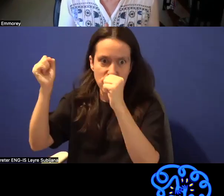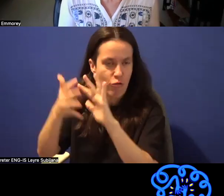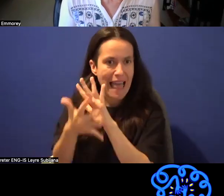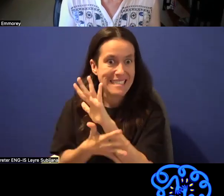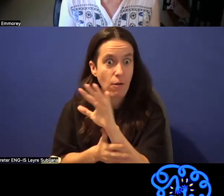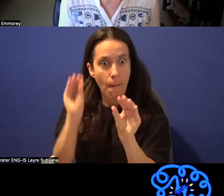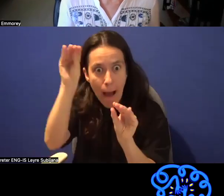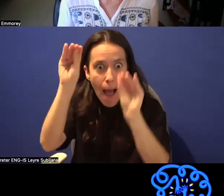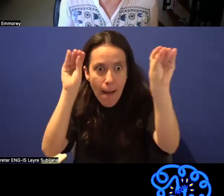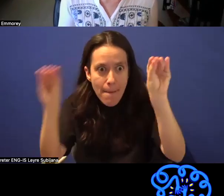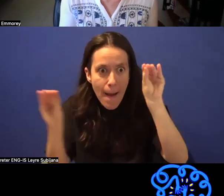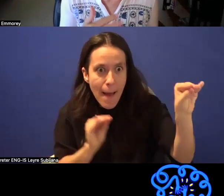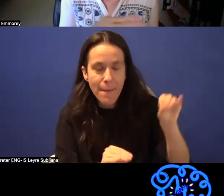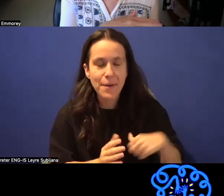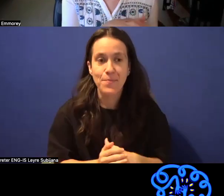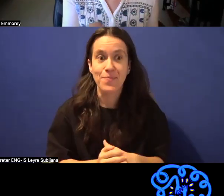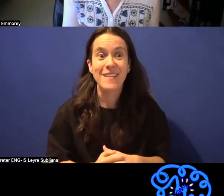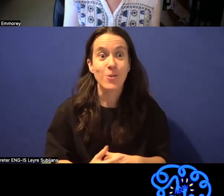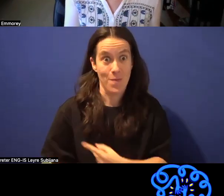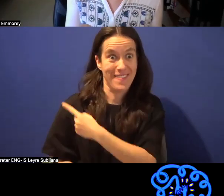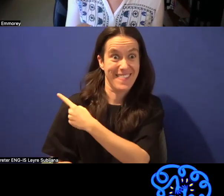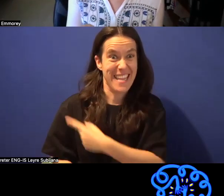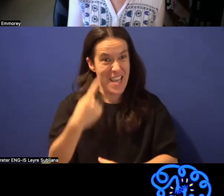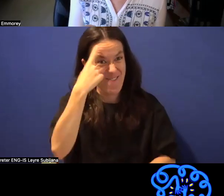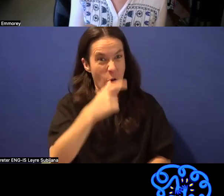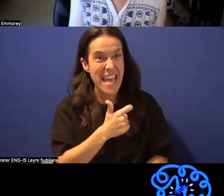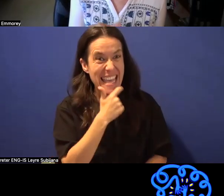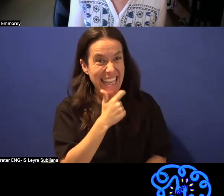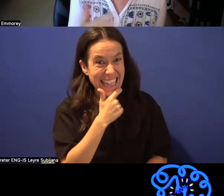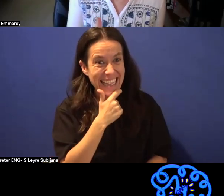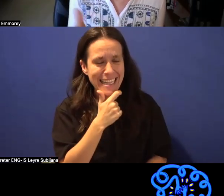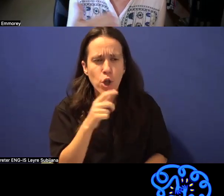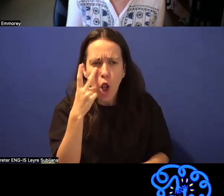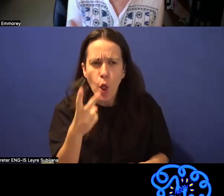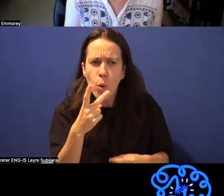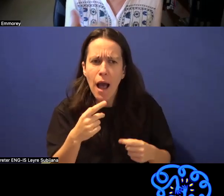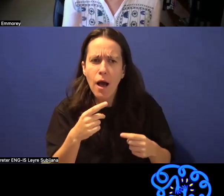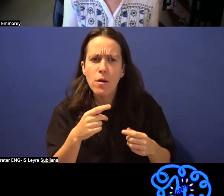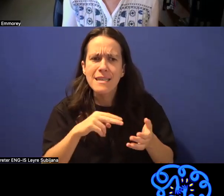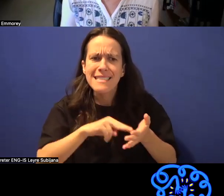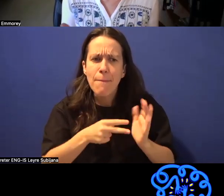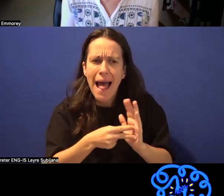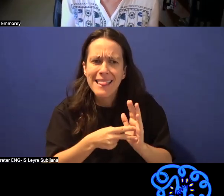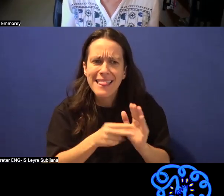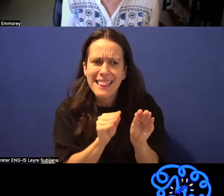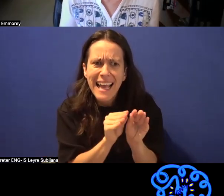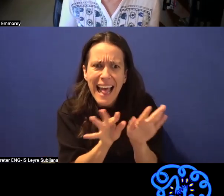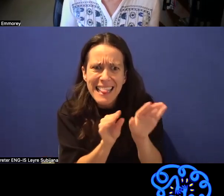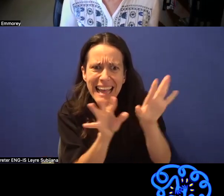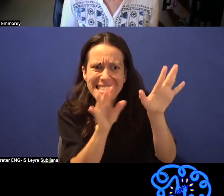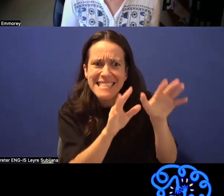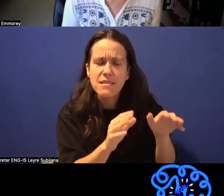for English, they've looked at semantic density measured by lexical co-occurrence, so how often do words